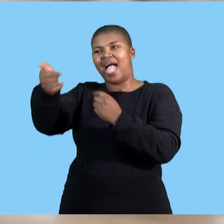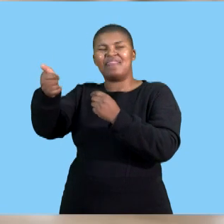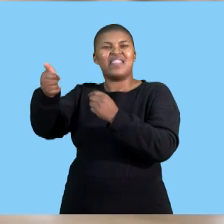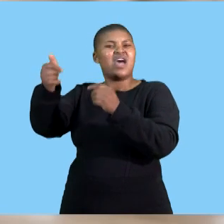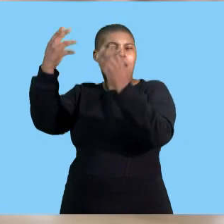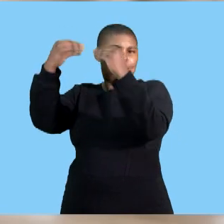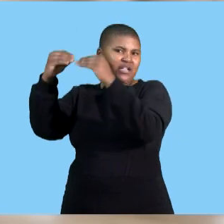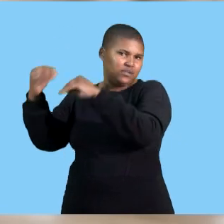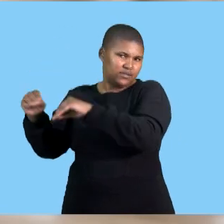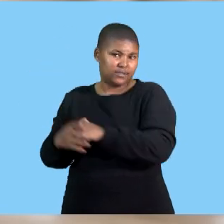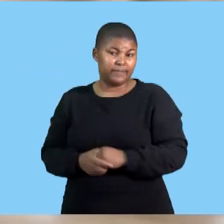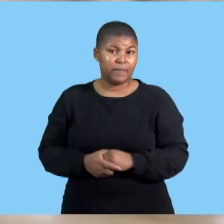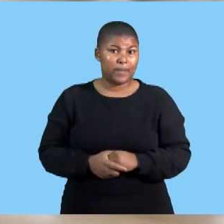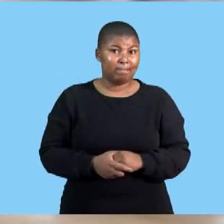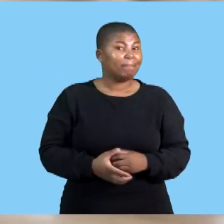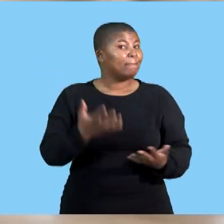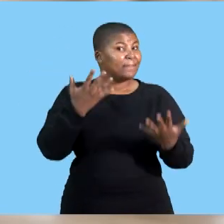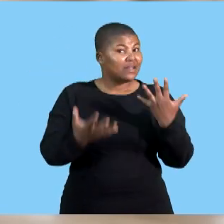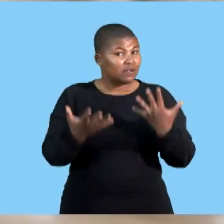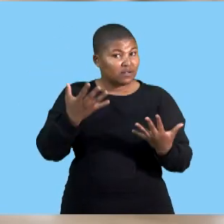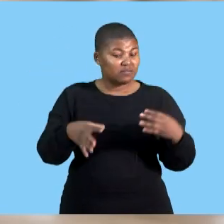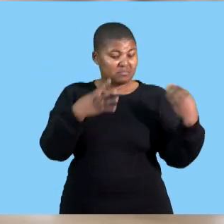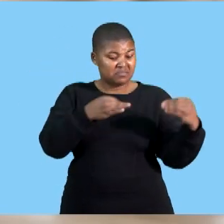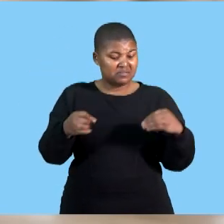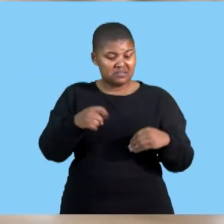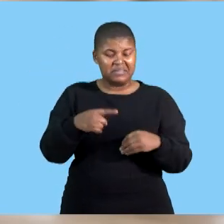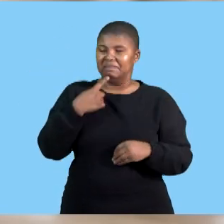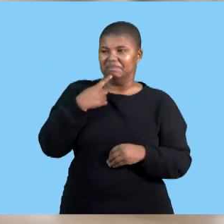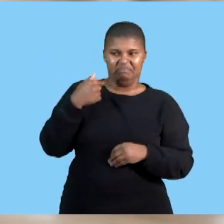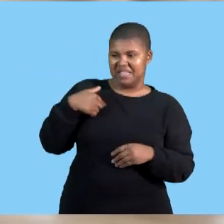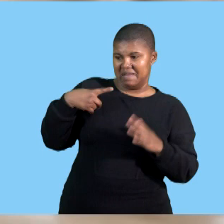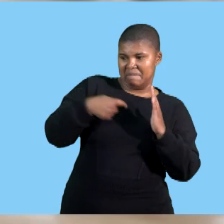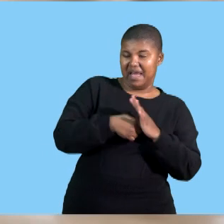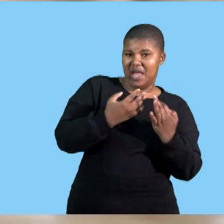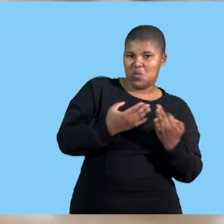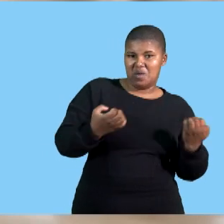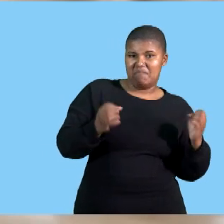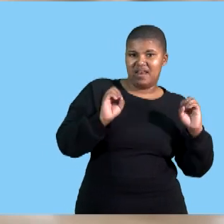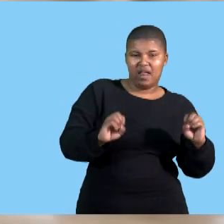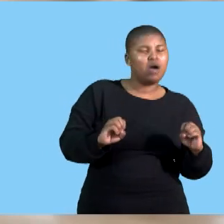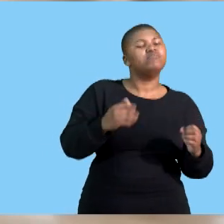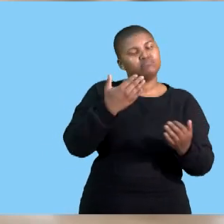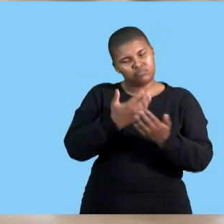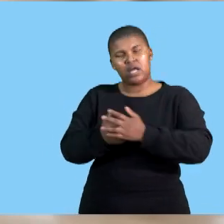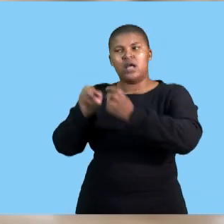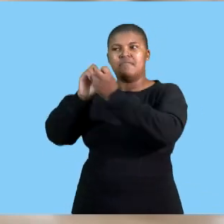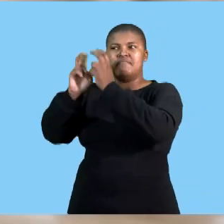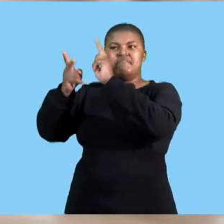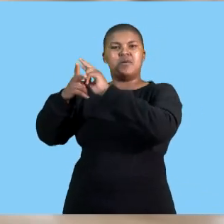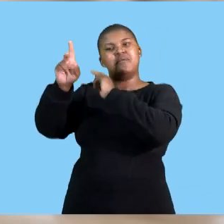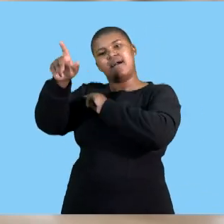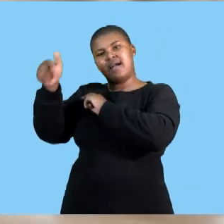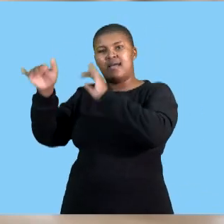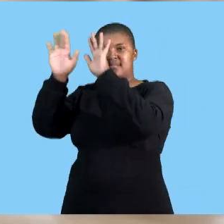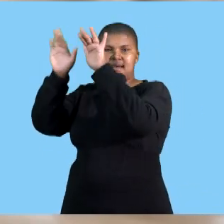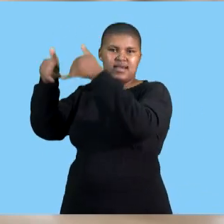you don't want to buy equipments for your business, you can actually lease them from other company, whereby there will